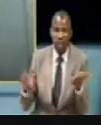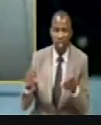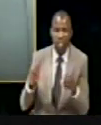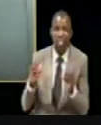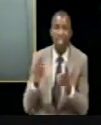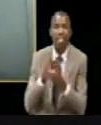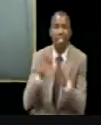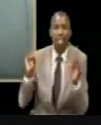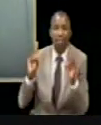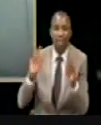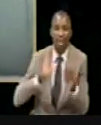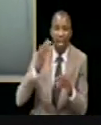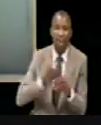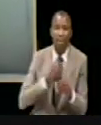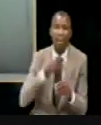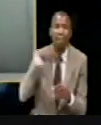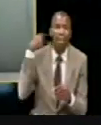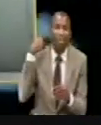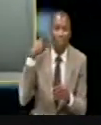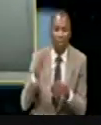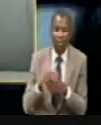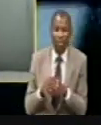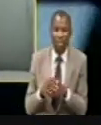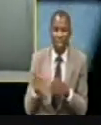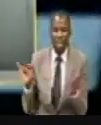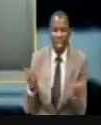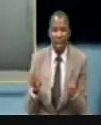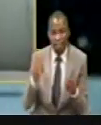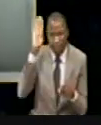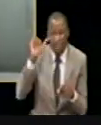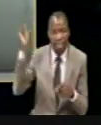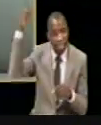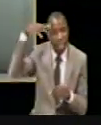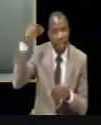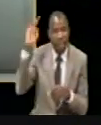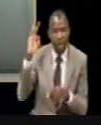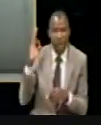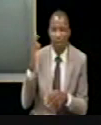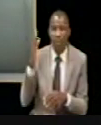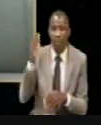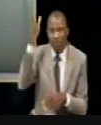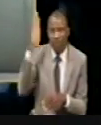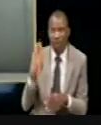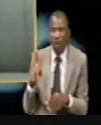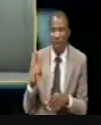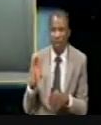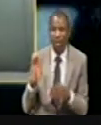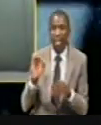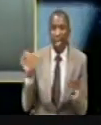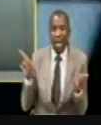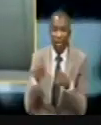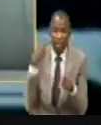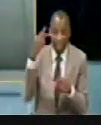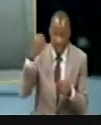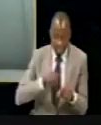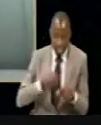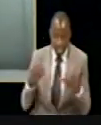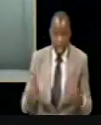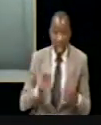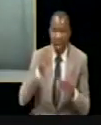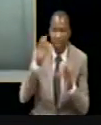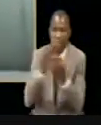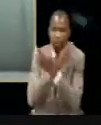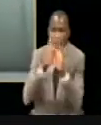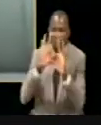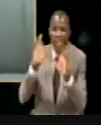God has done it for our pastor, Pastor Ajayi. By the grace of God, as I'm talking, brethren, so